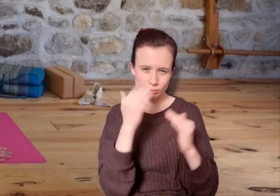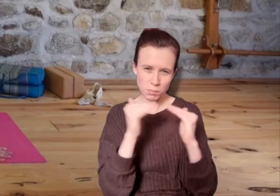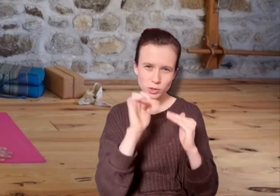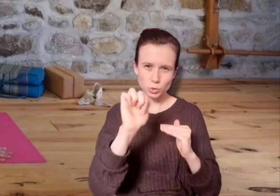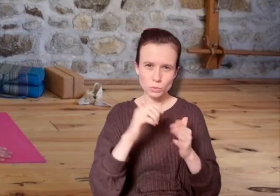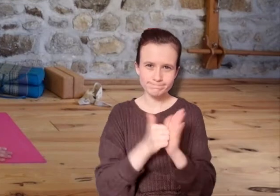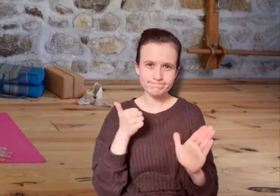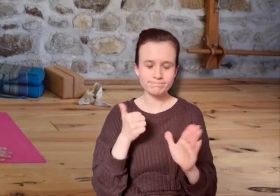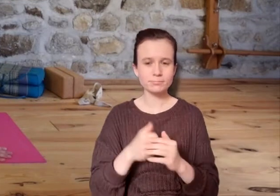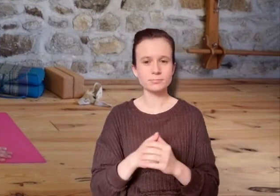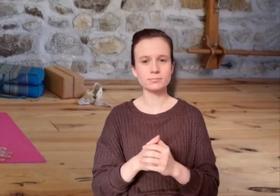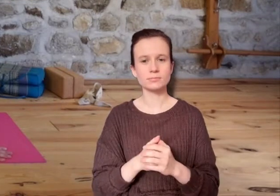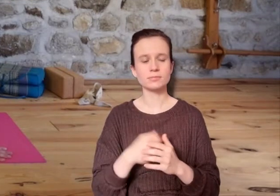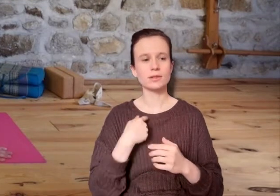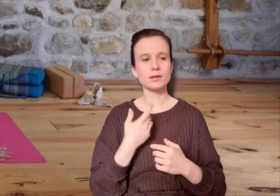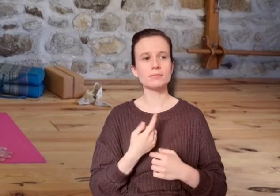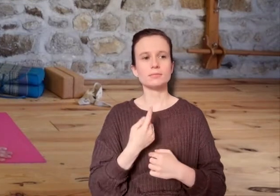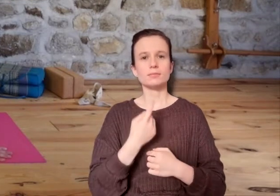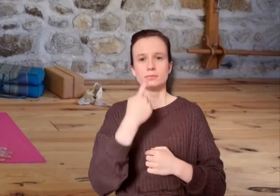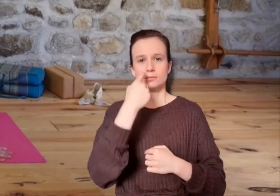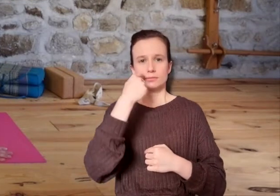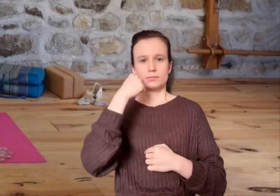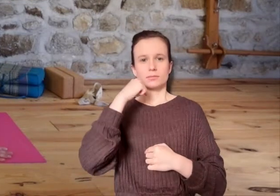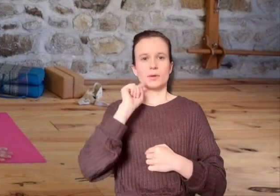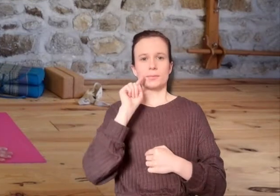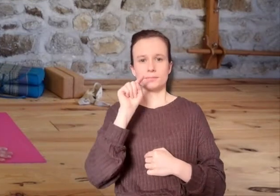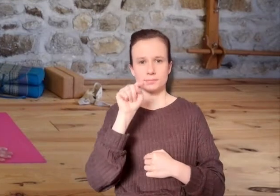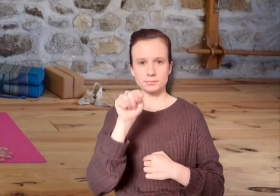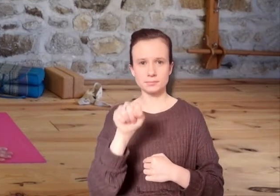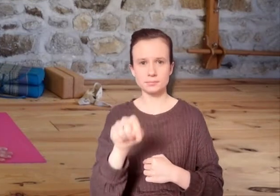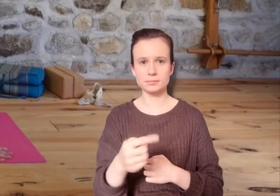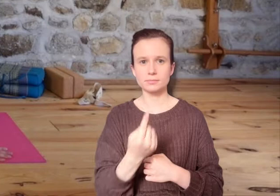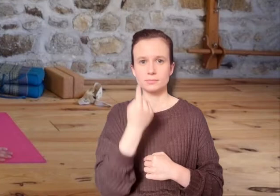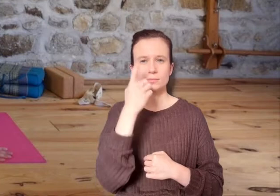breathe, always inhaling and exhaling through the nose.